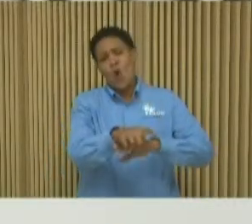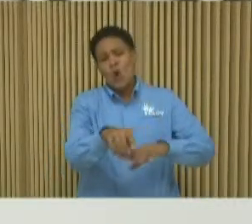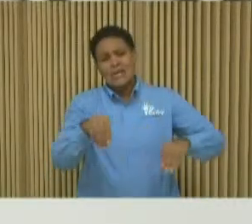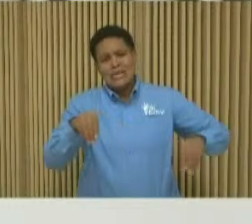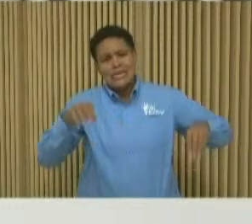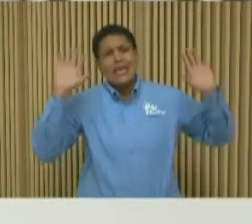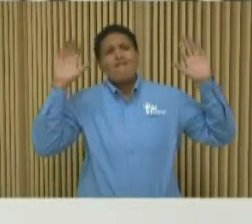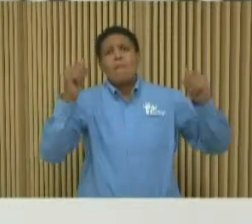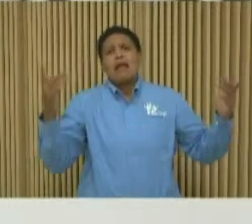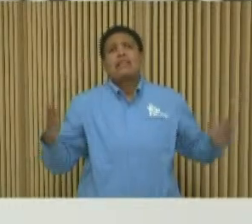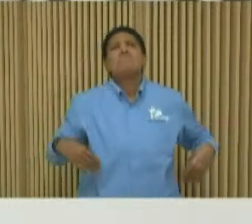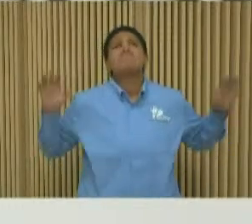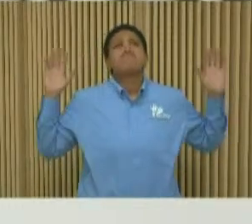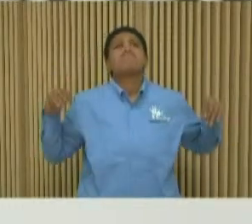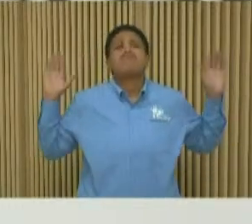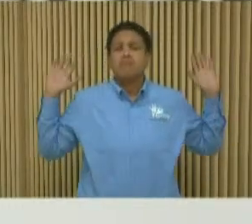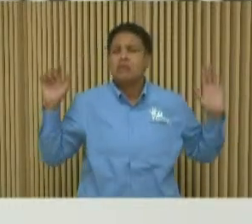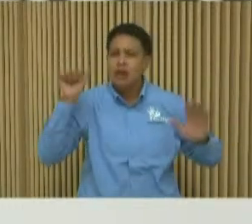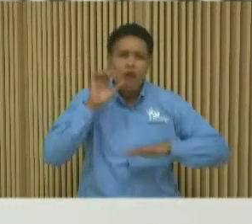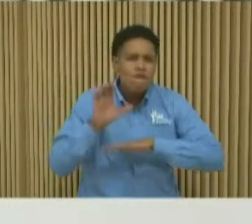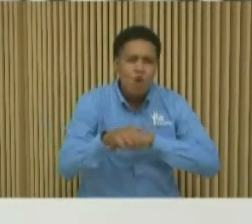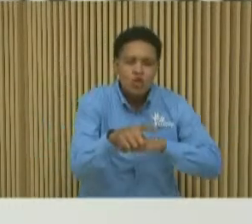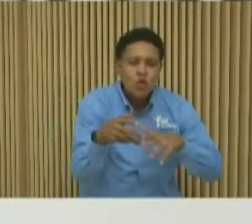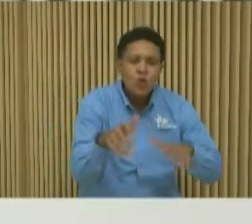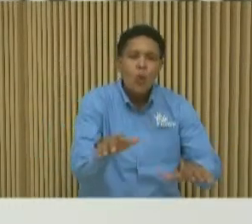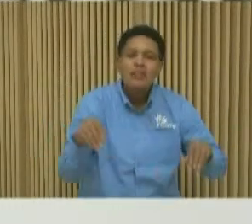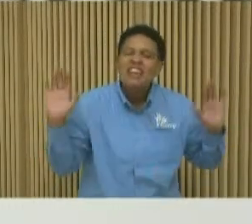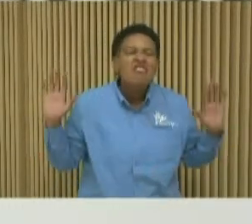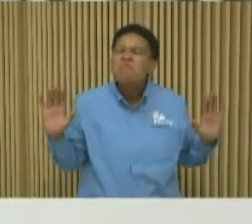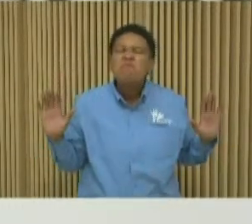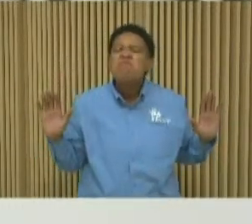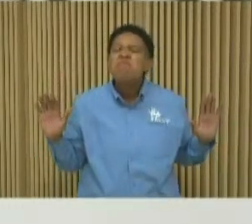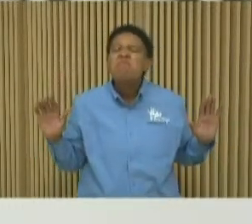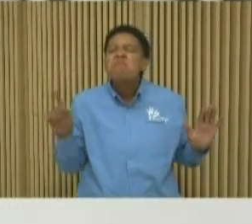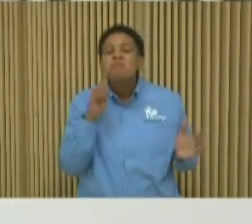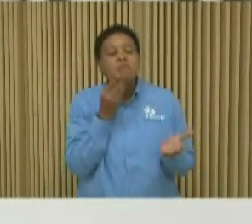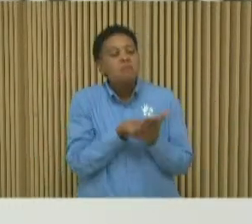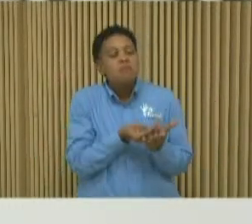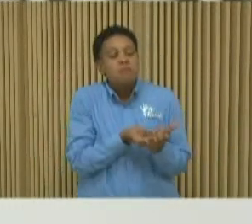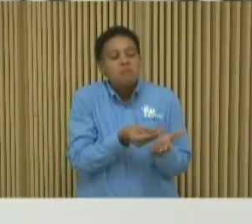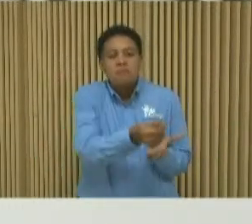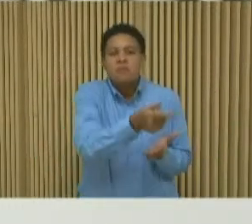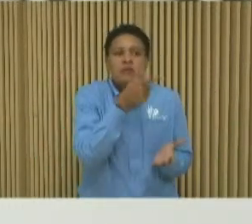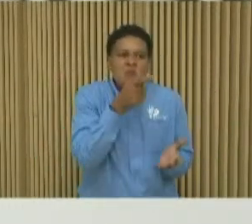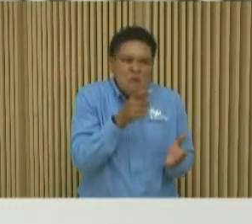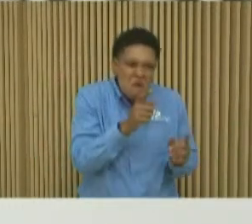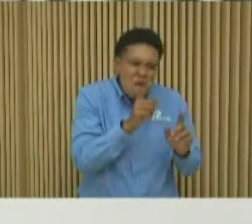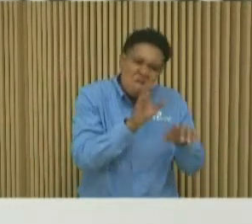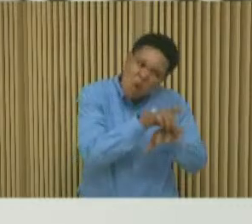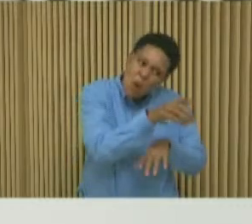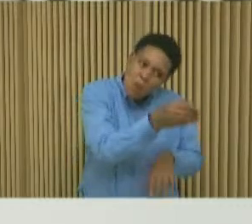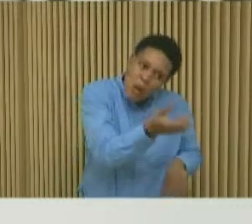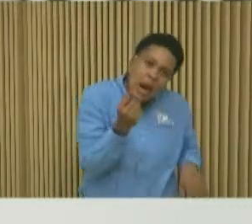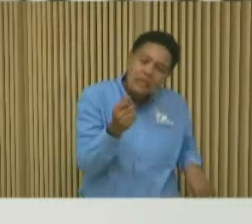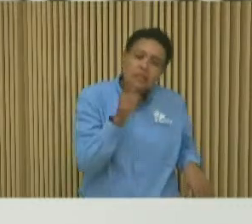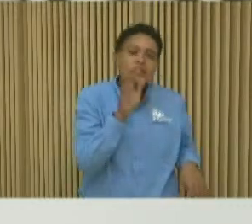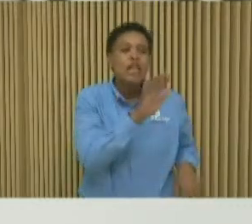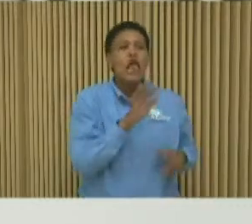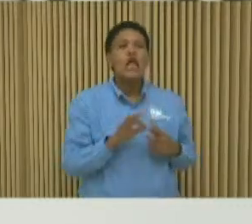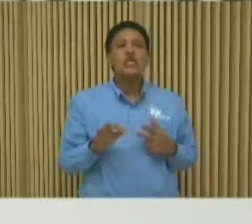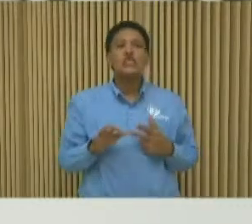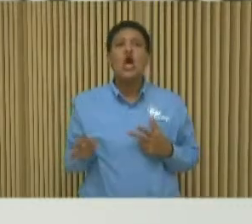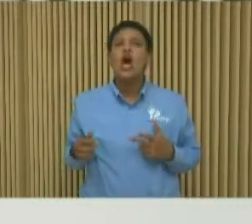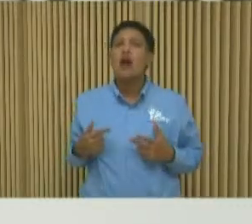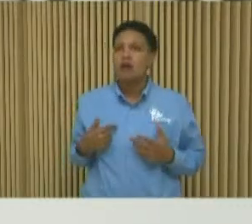up anything that they don't want to give up. A settlement is not forced on them. It's their choice. And that's how the